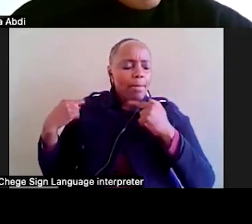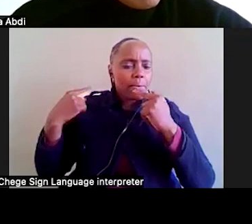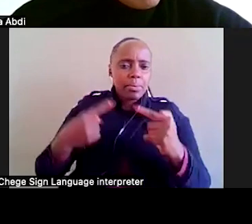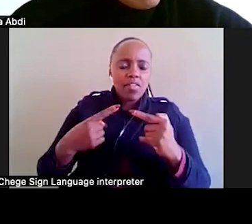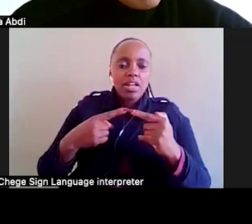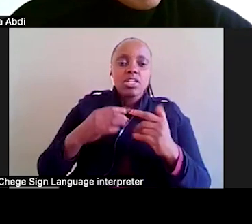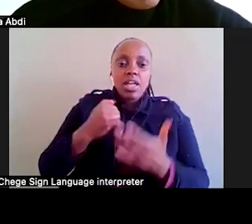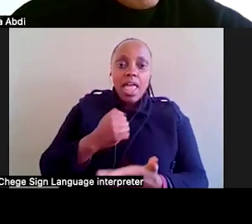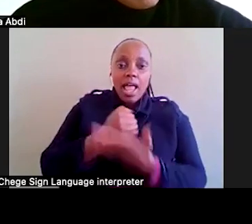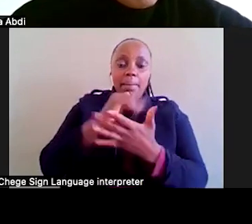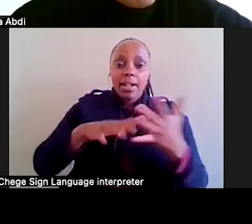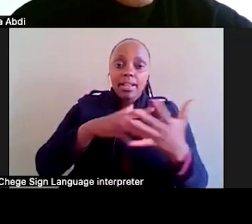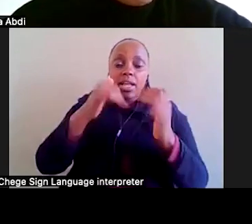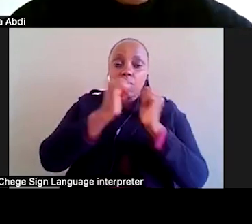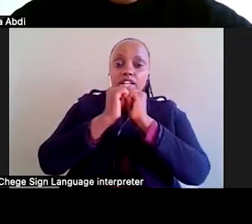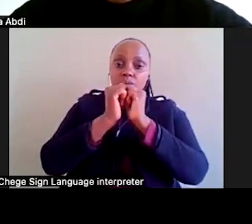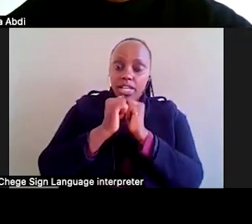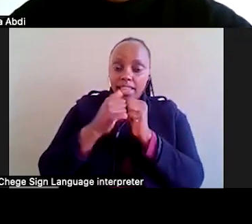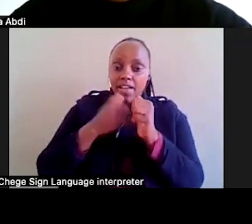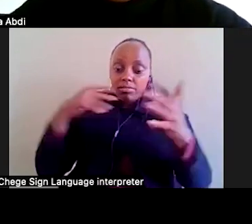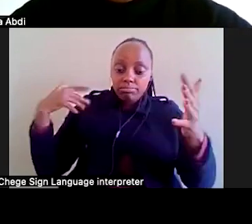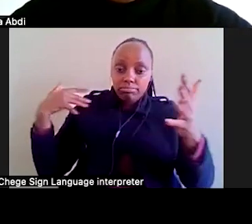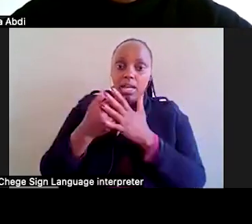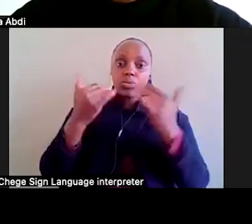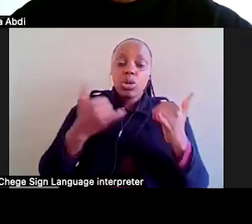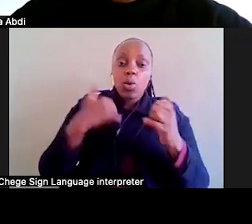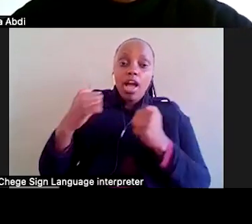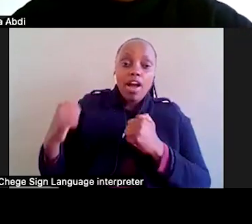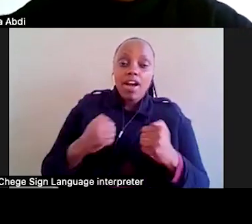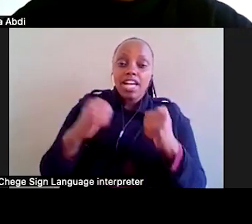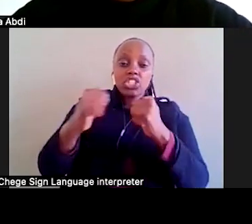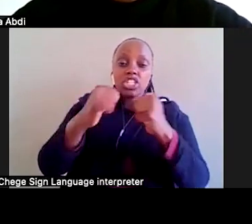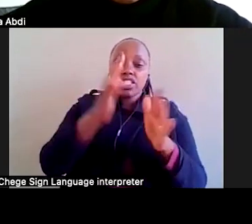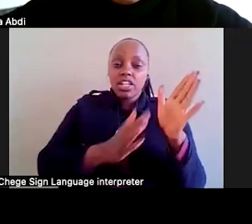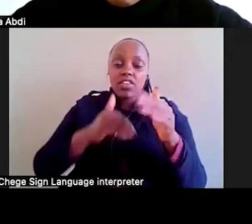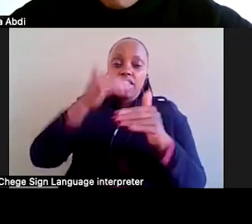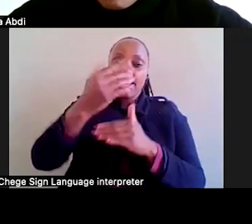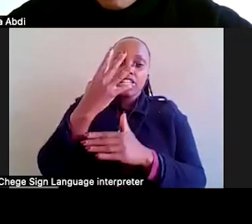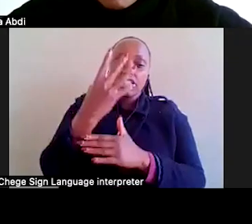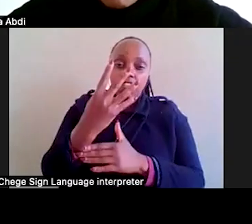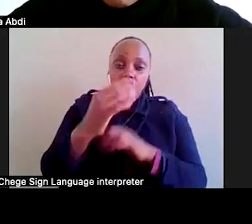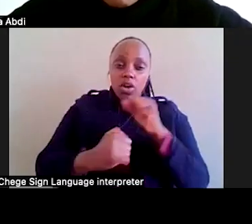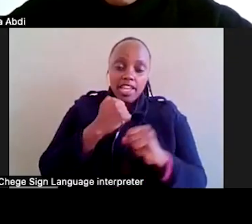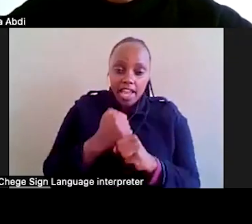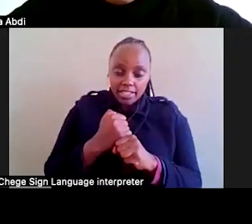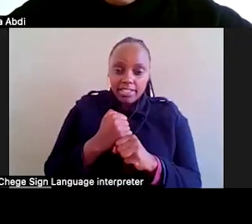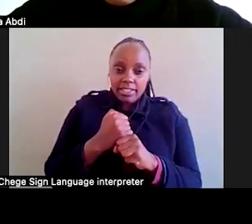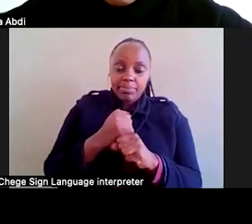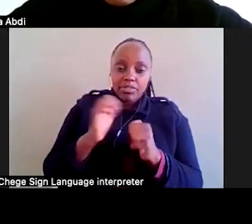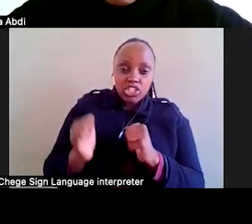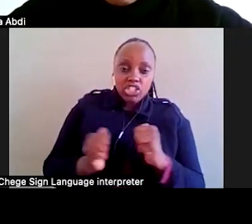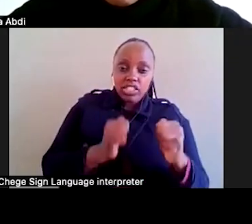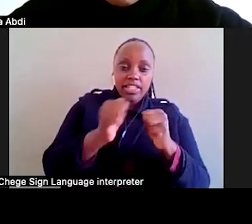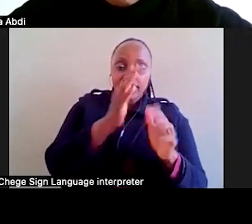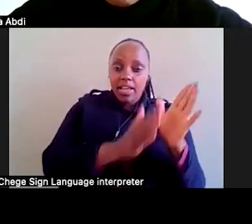this far. To a point now, we have a strategic plan for the next 4 years. So the strategic plan for